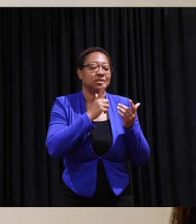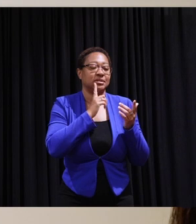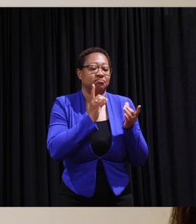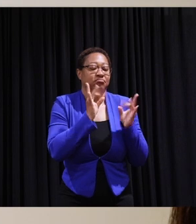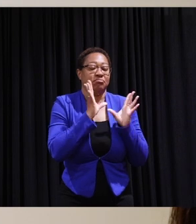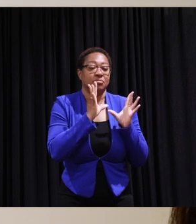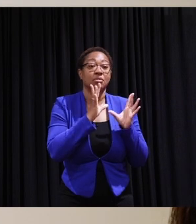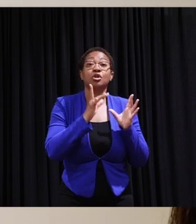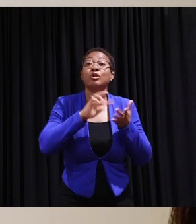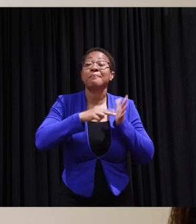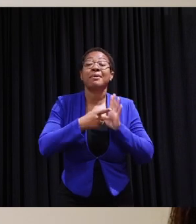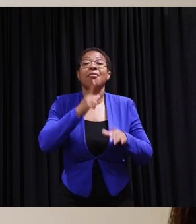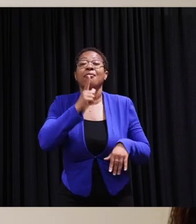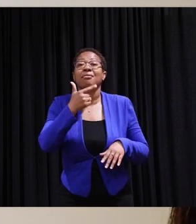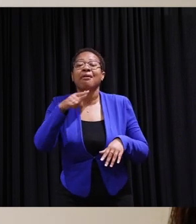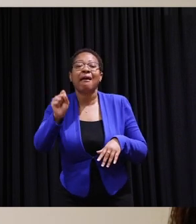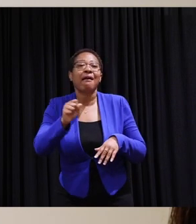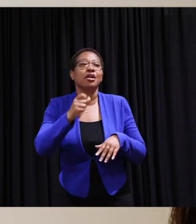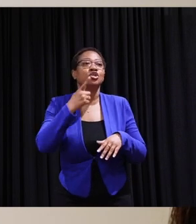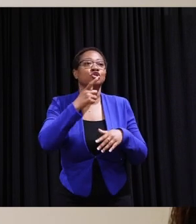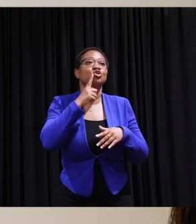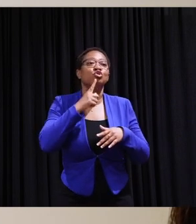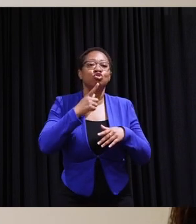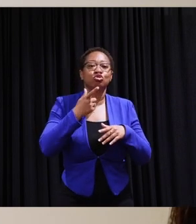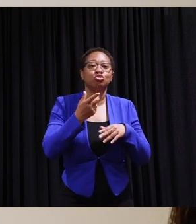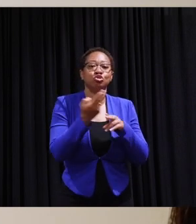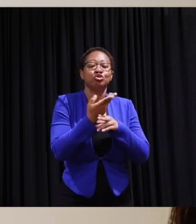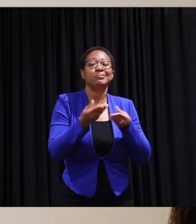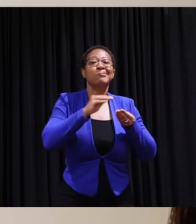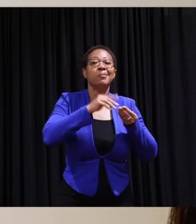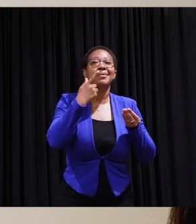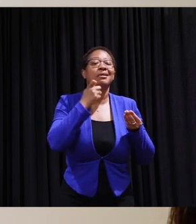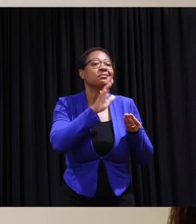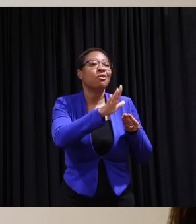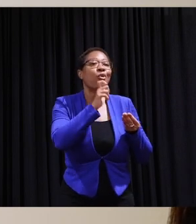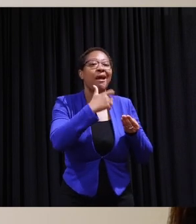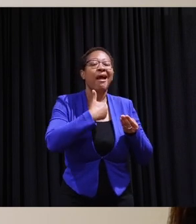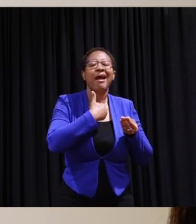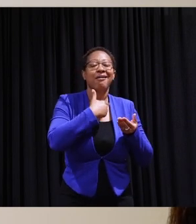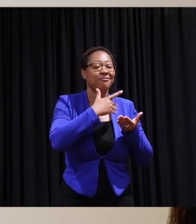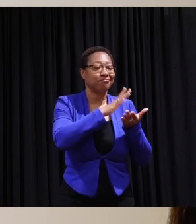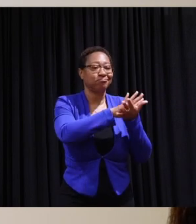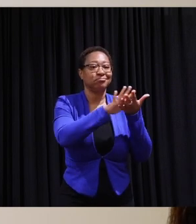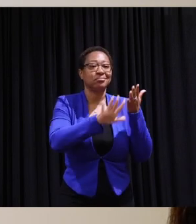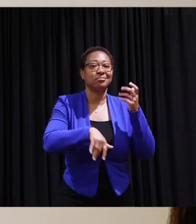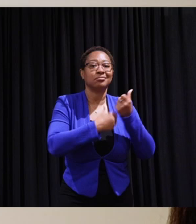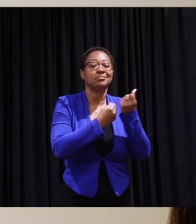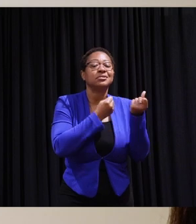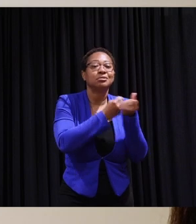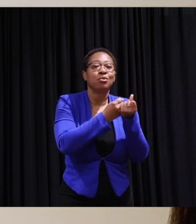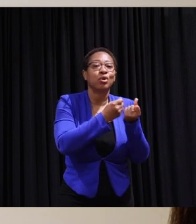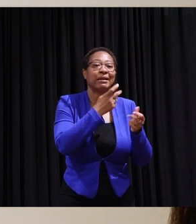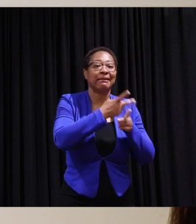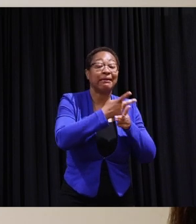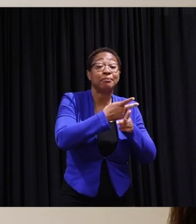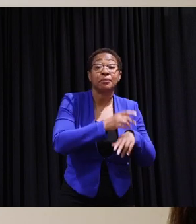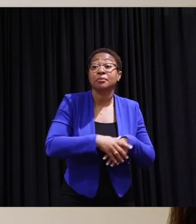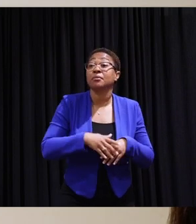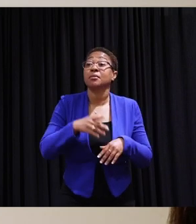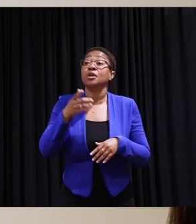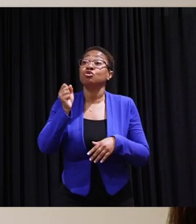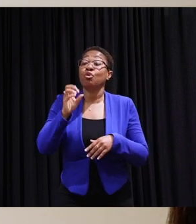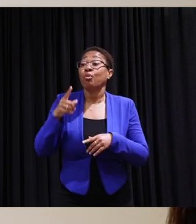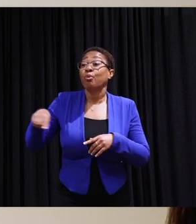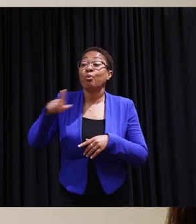out the roof. We don't have the infrastructure in those homes so that you can have lower utility